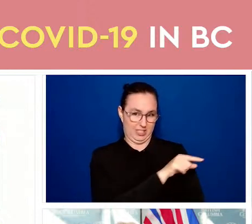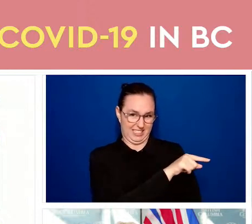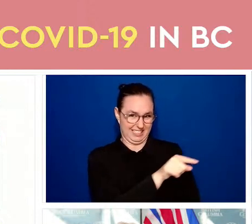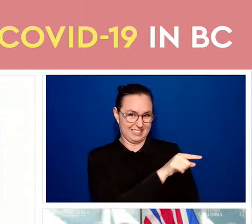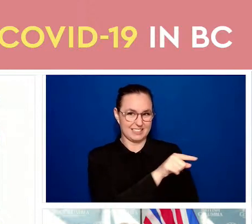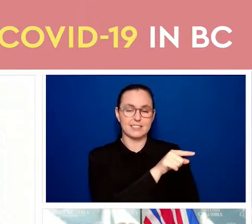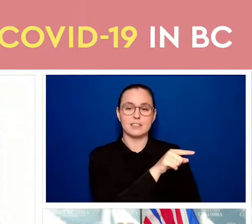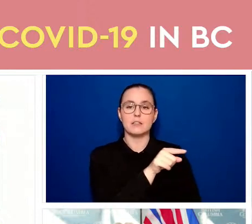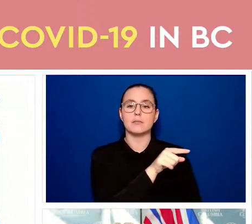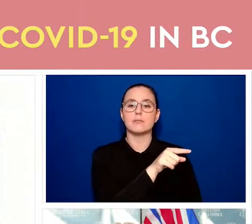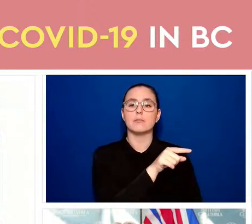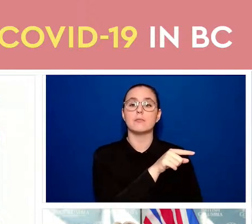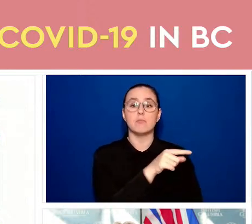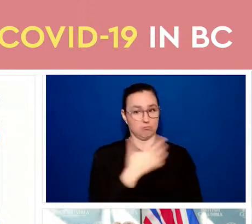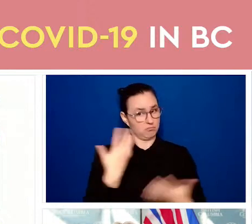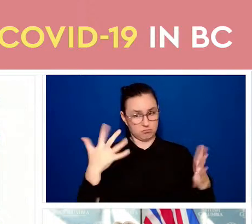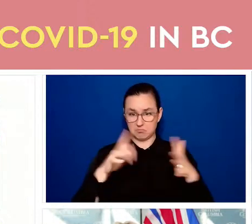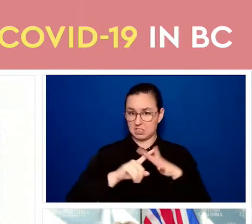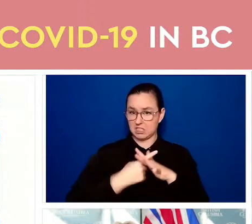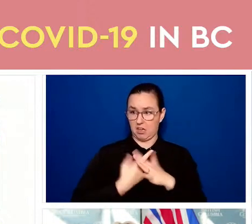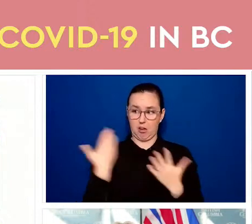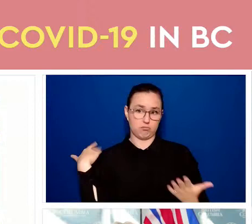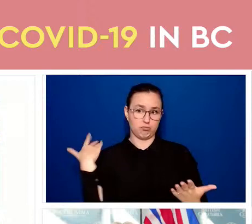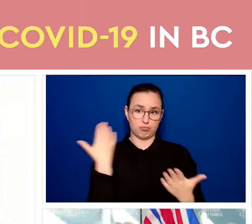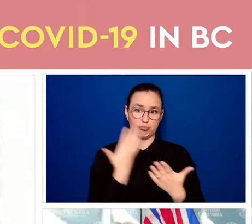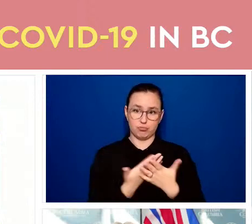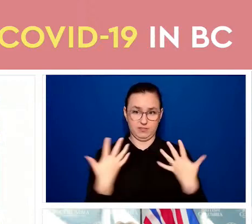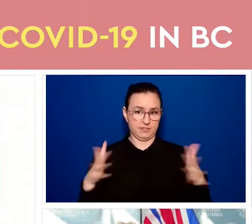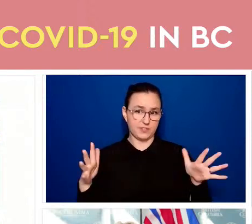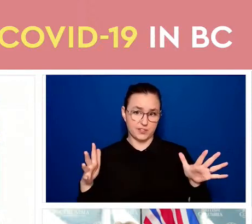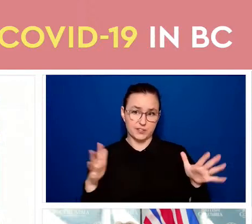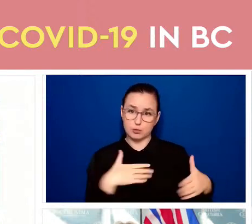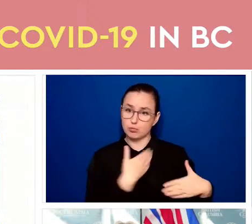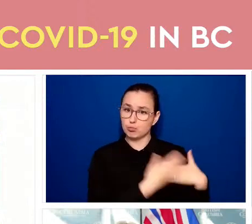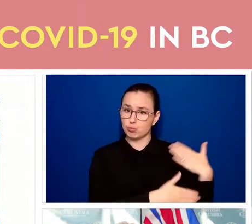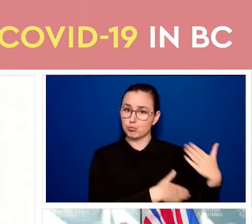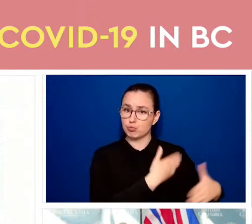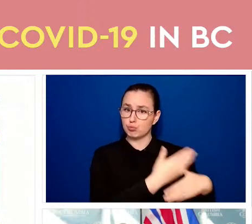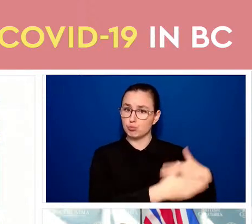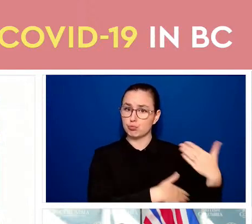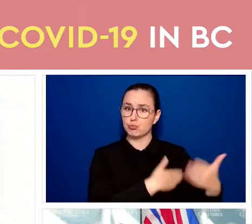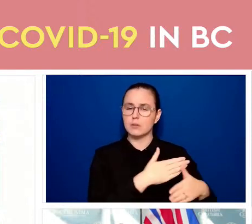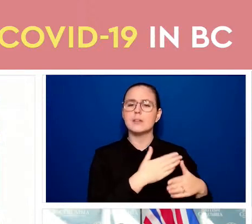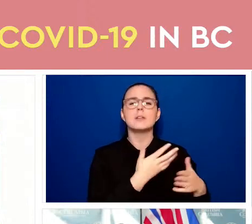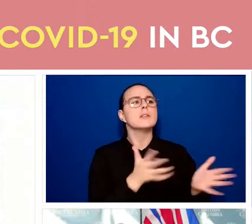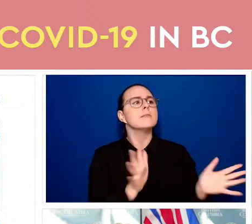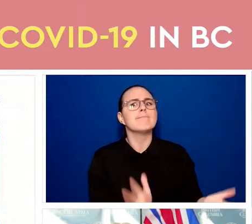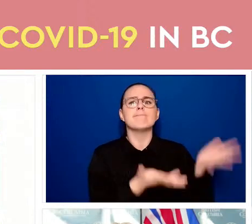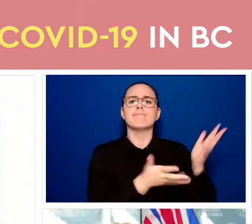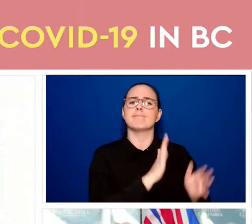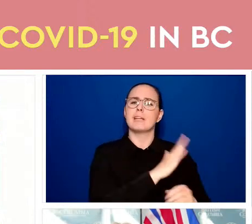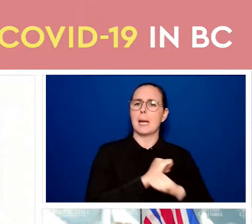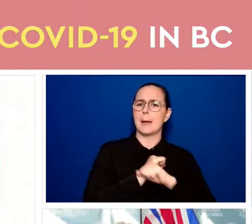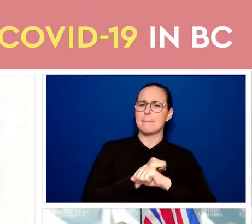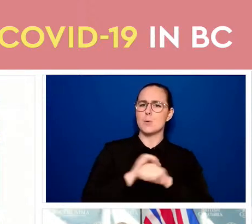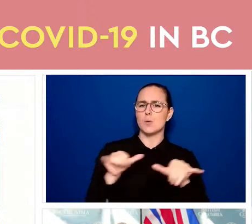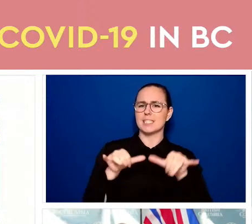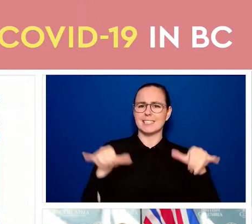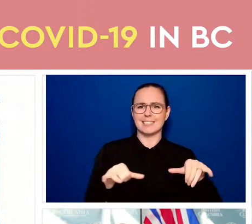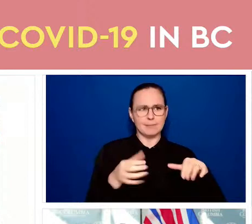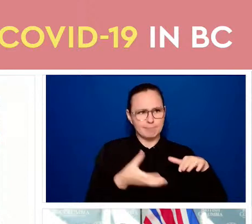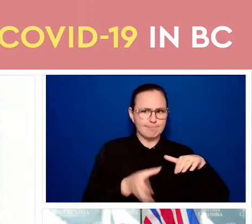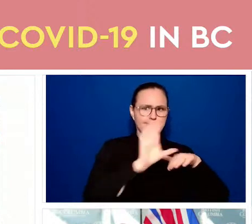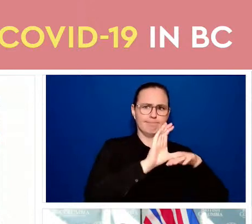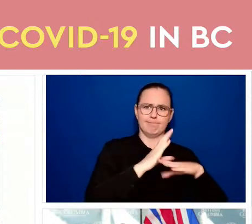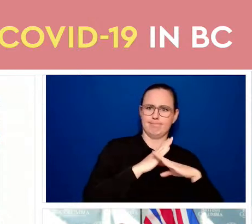has started already to gain an increased immune response in people whose immune response doesn't respond as well as